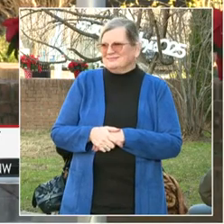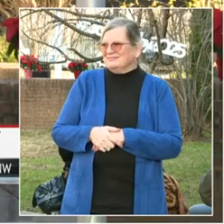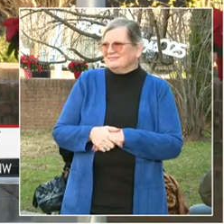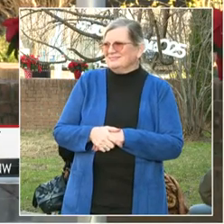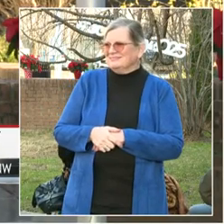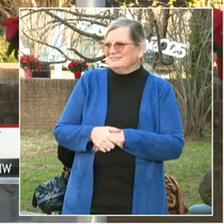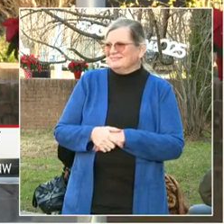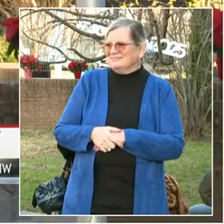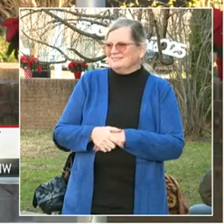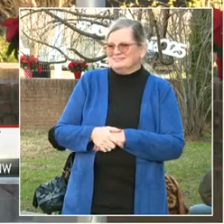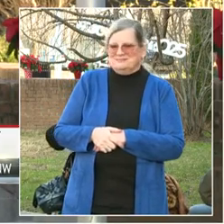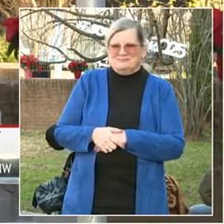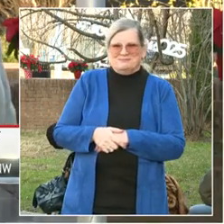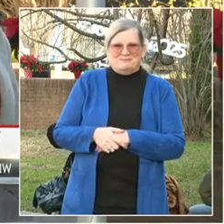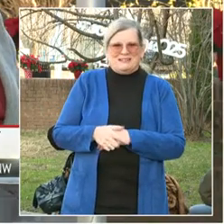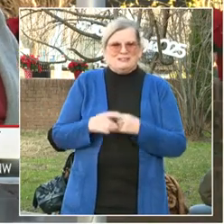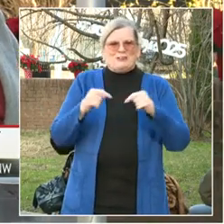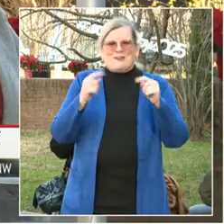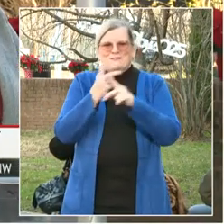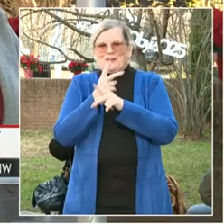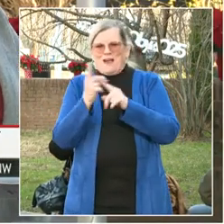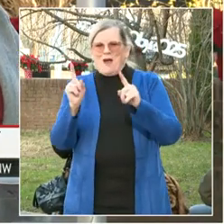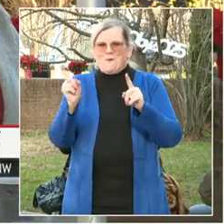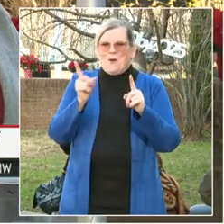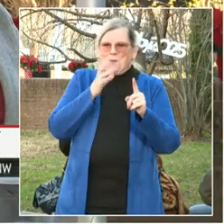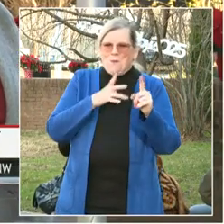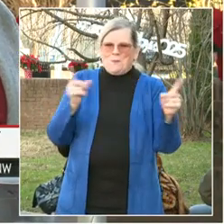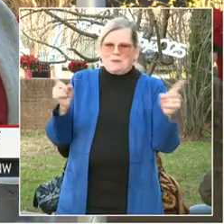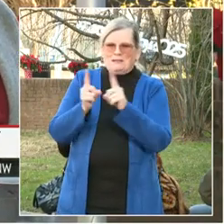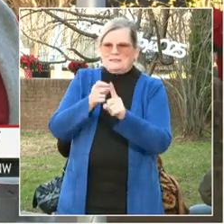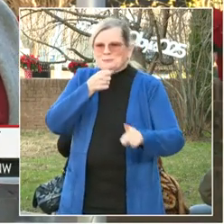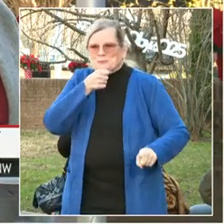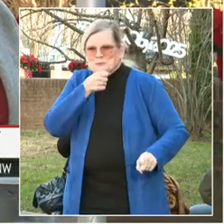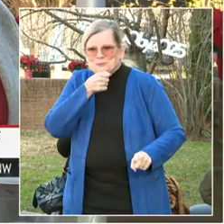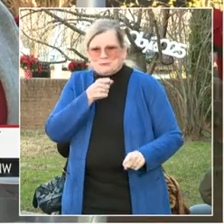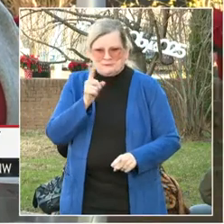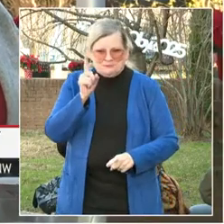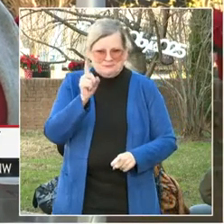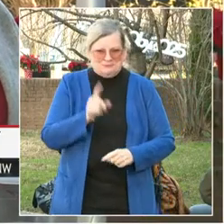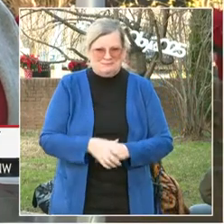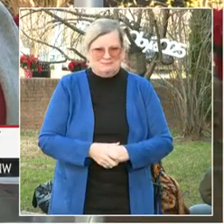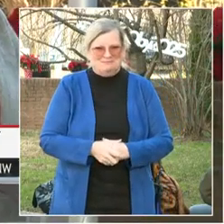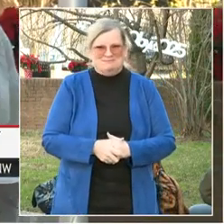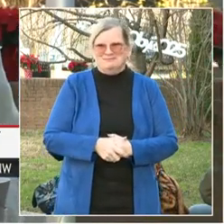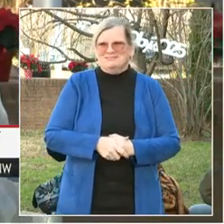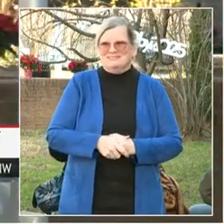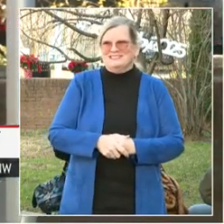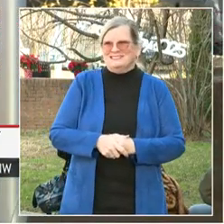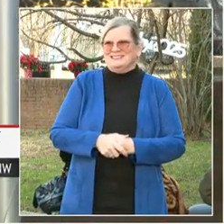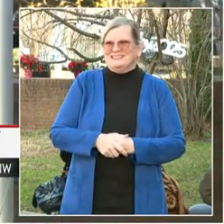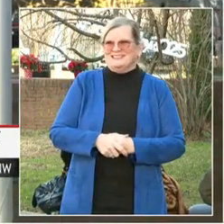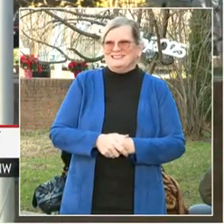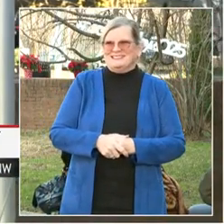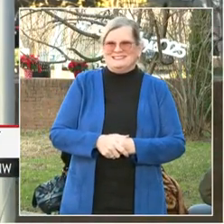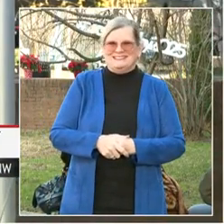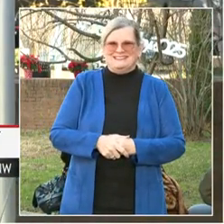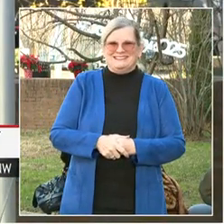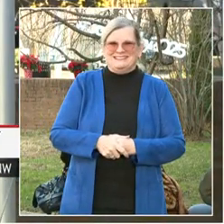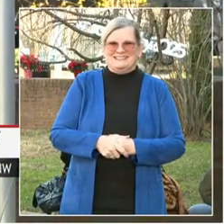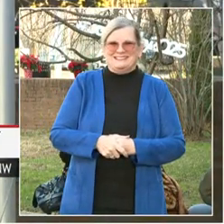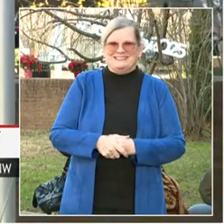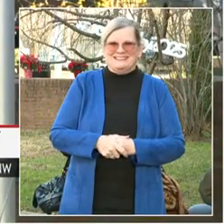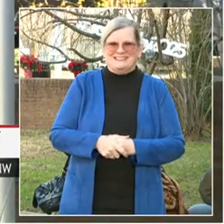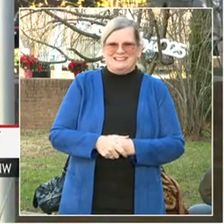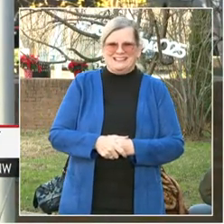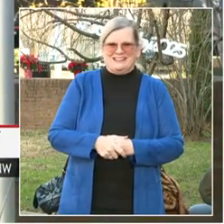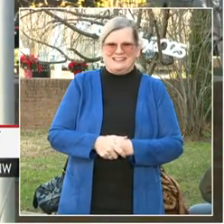He's coming. I was going to just take one more question because we were standing here a while. Yes. I'm sorry. You